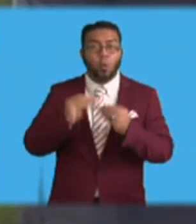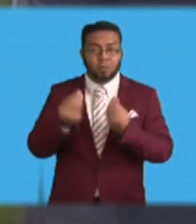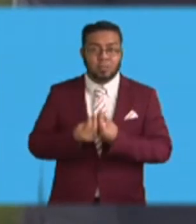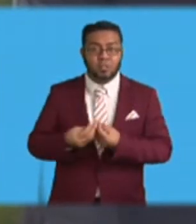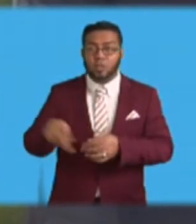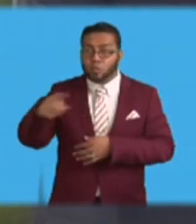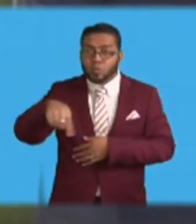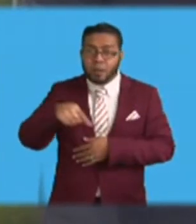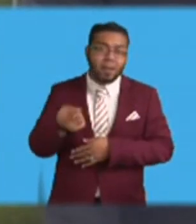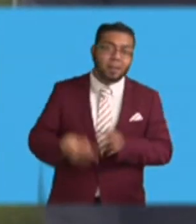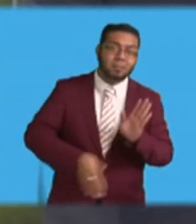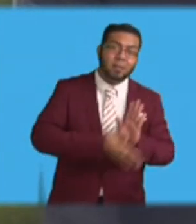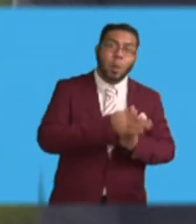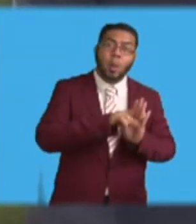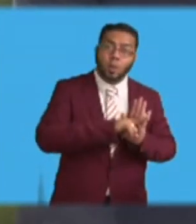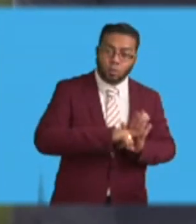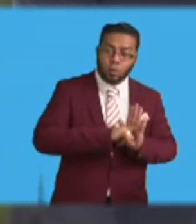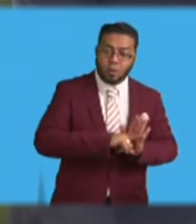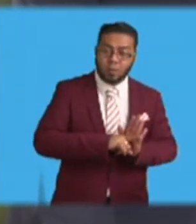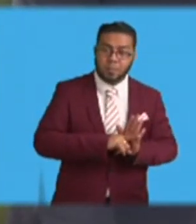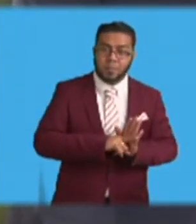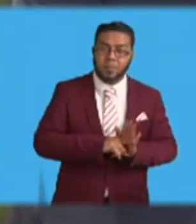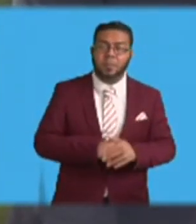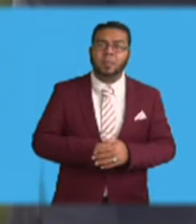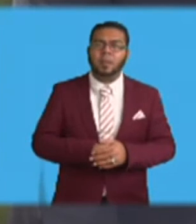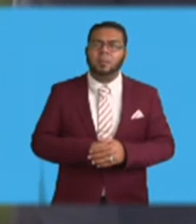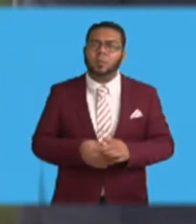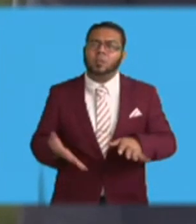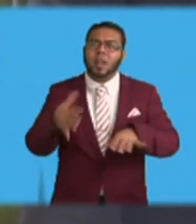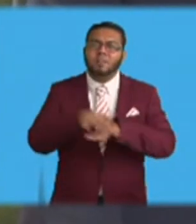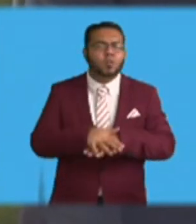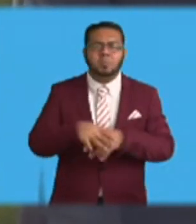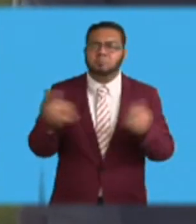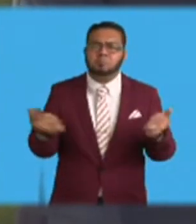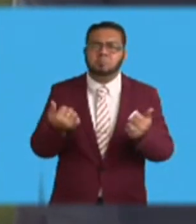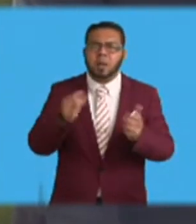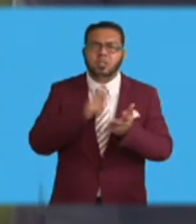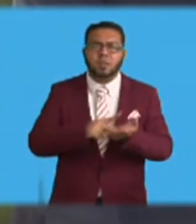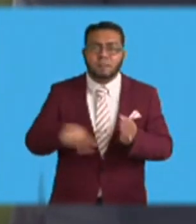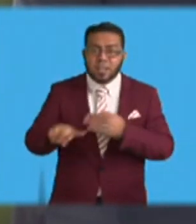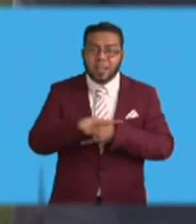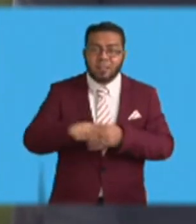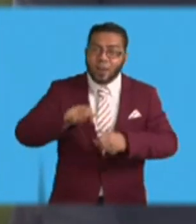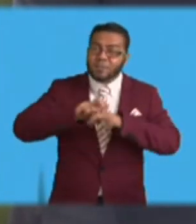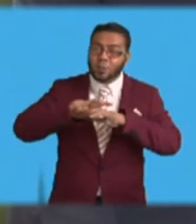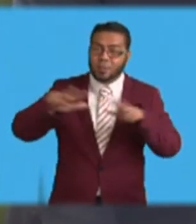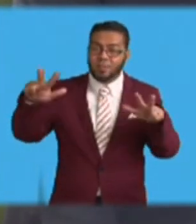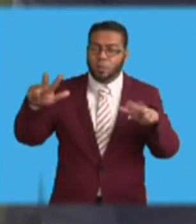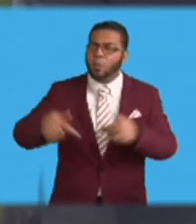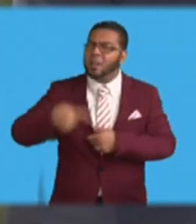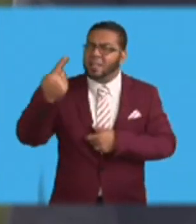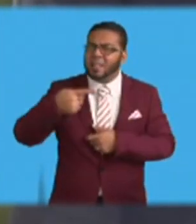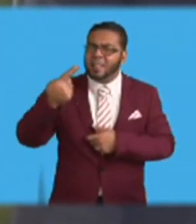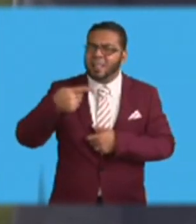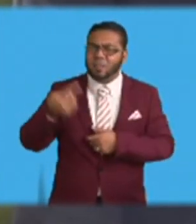Lautoka. 11 were with the general public, covering most parts of Biti Levu and Vanu Levu. There were 11 consultations